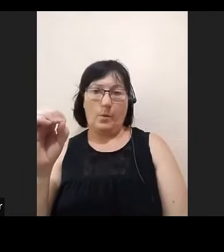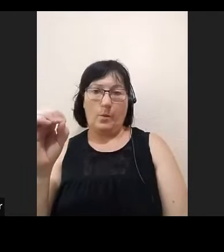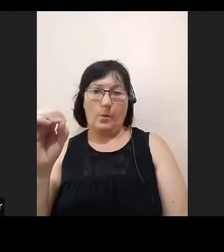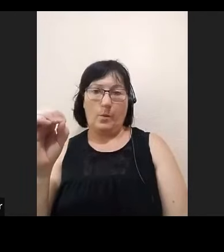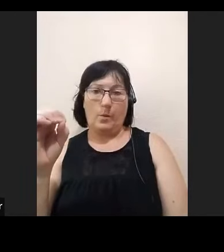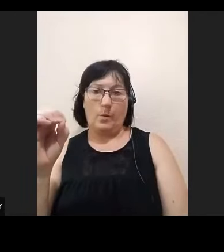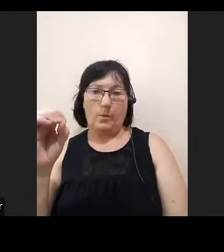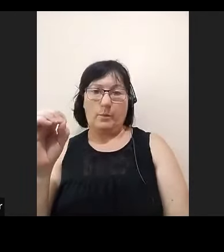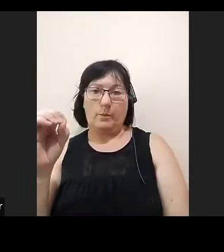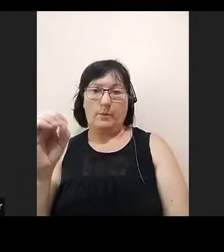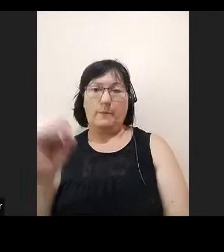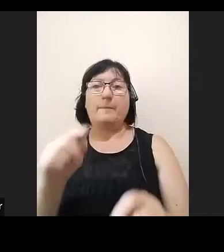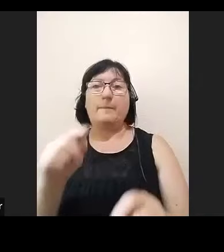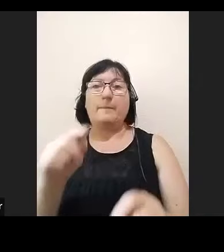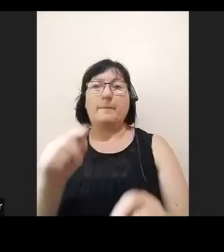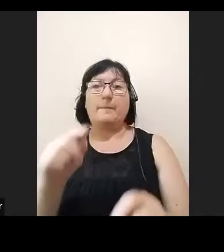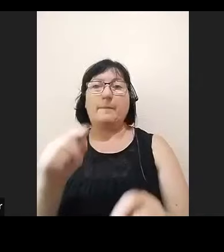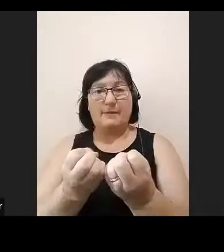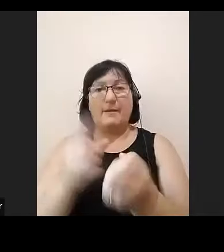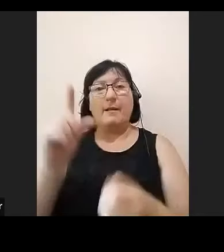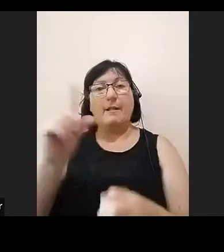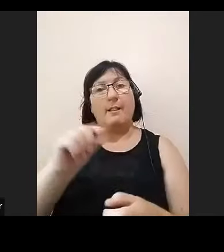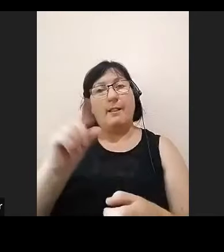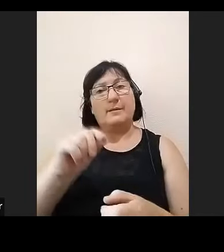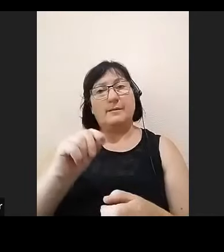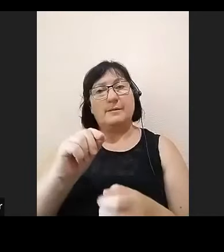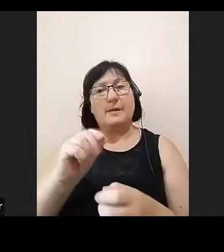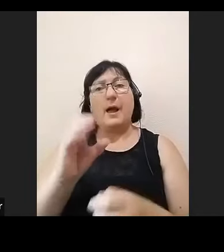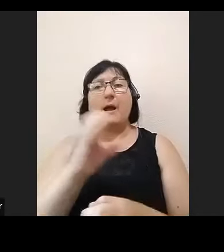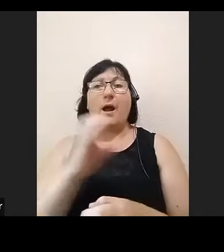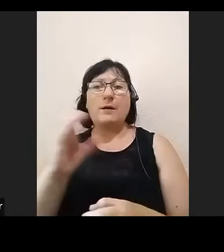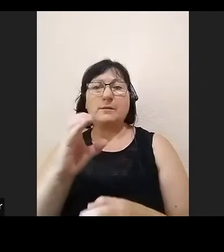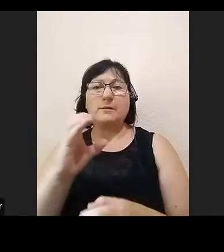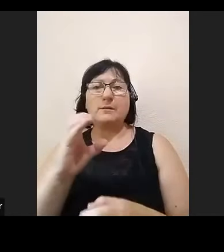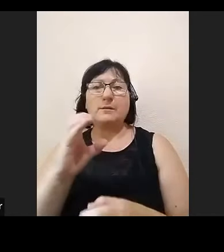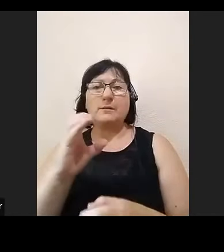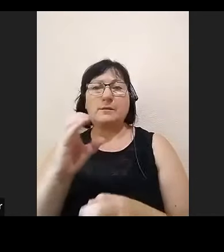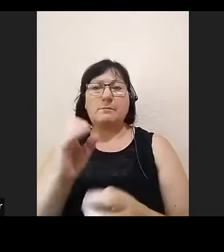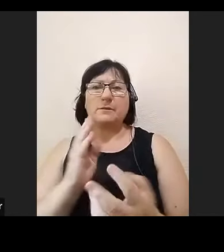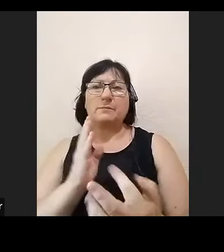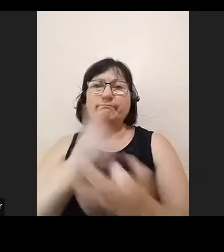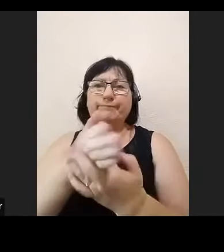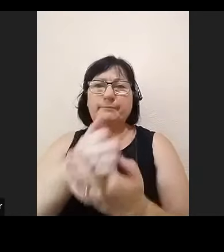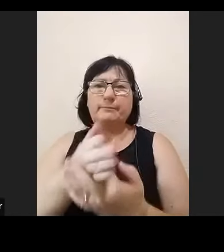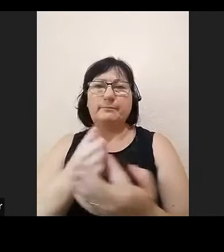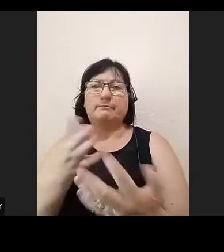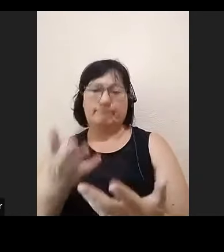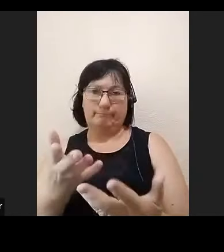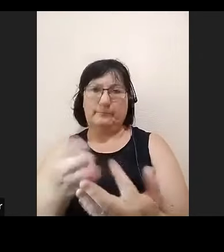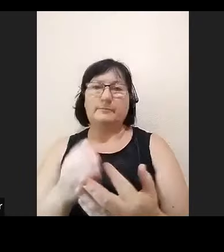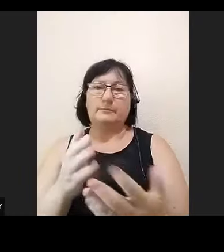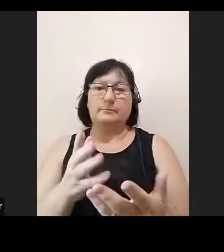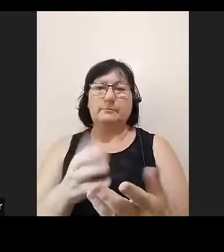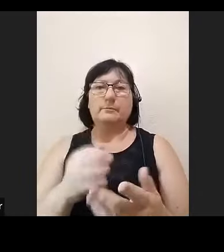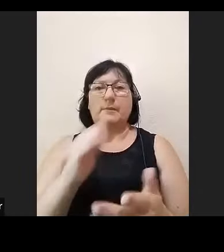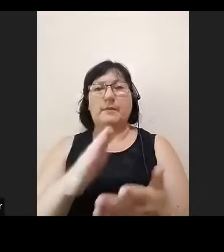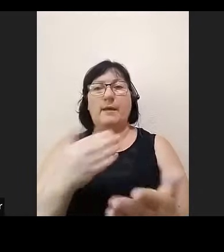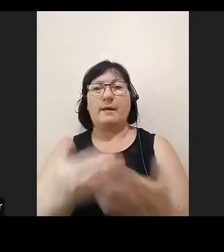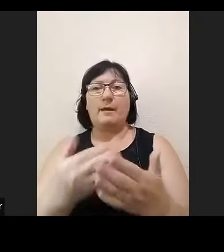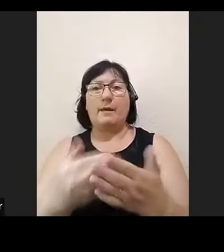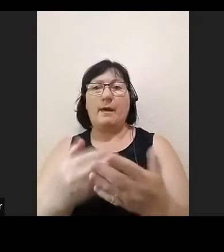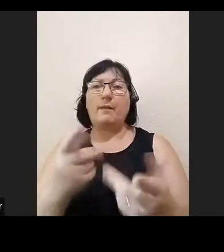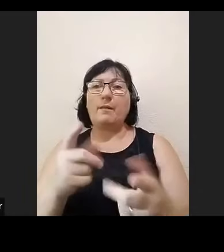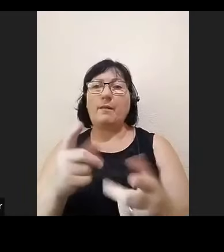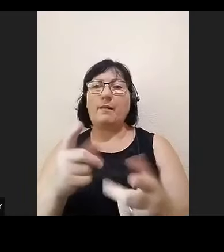and their ability to be able to complete their controls beyond the border and not at the coalface.